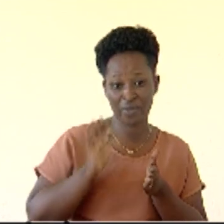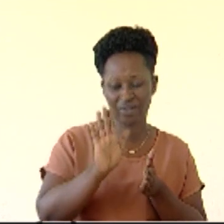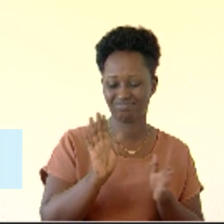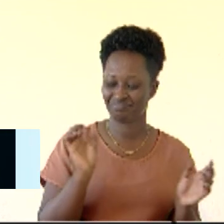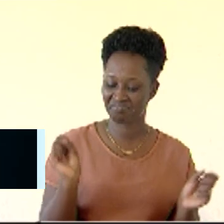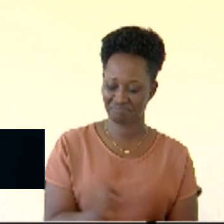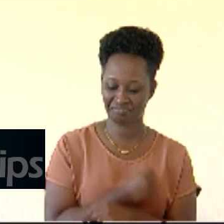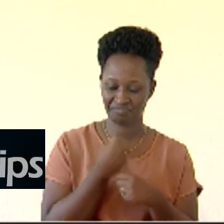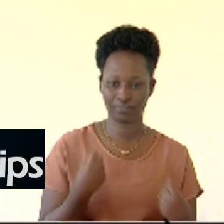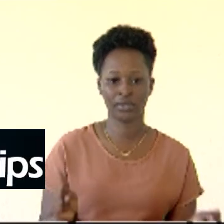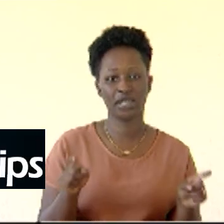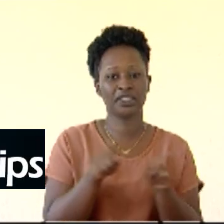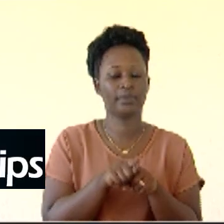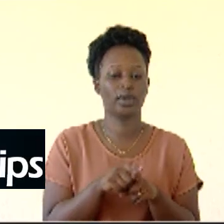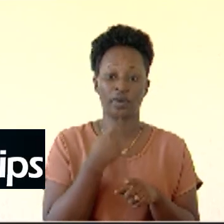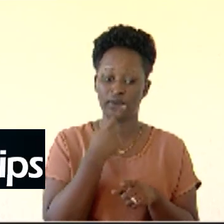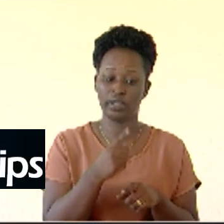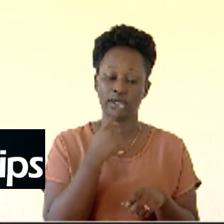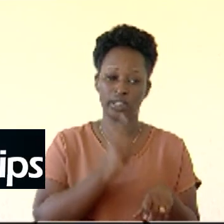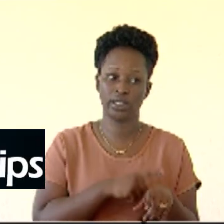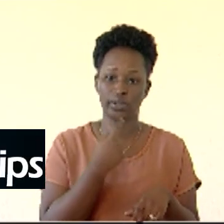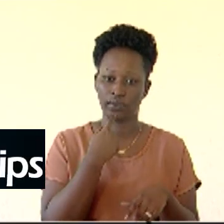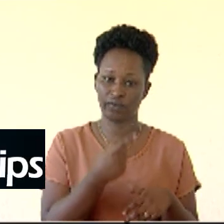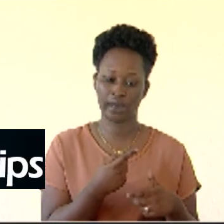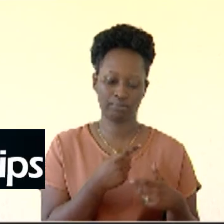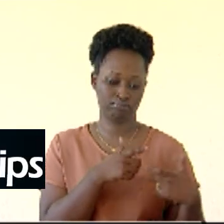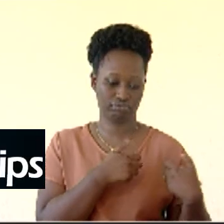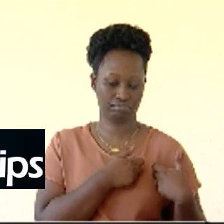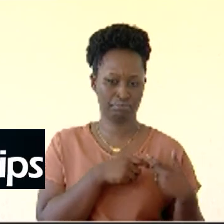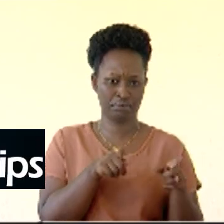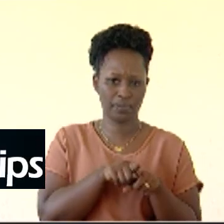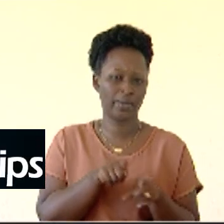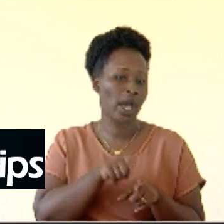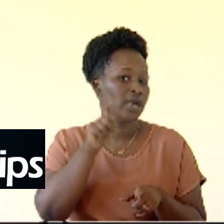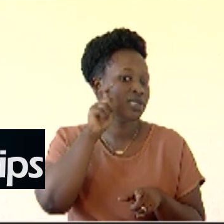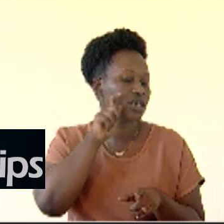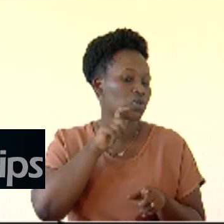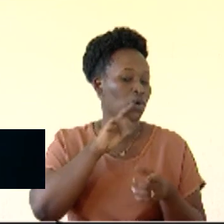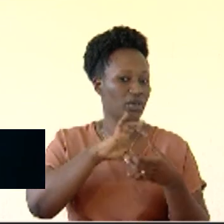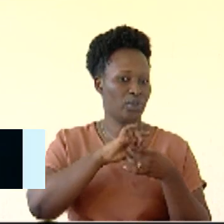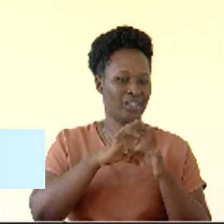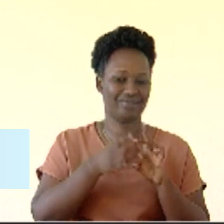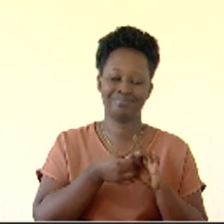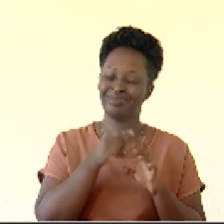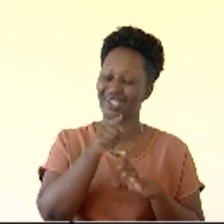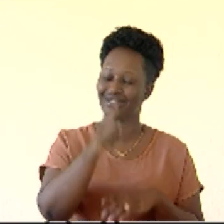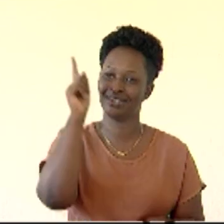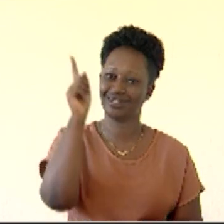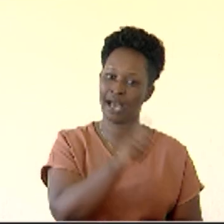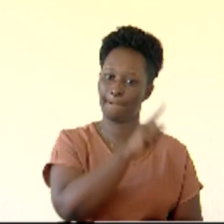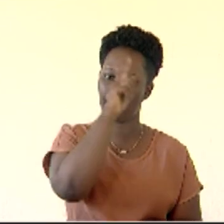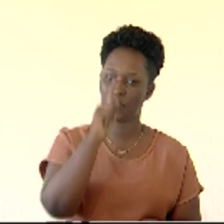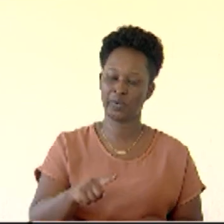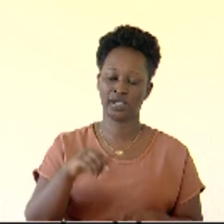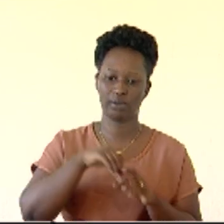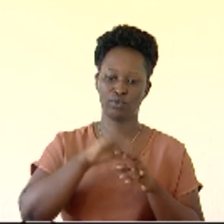relationship, I'm talking about sexual relationship with a daughter or any something that they are related in. And that is a taboo in the society of Rwanda. And